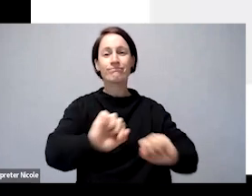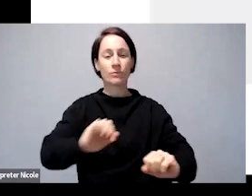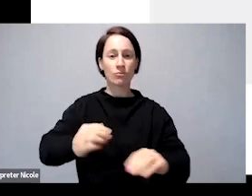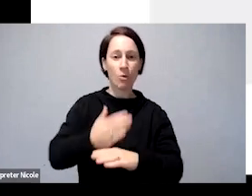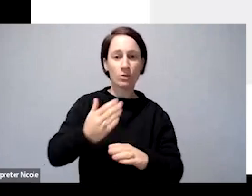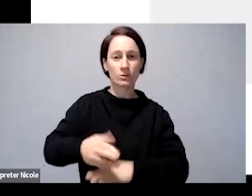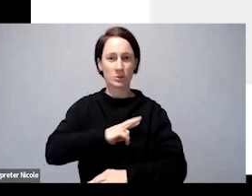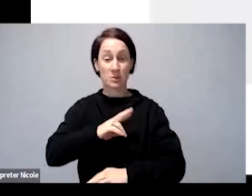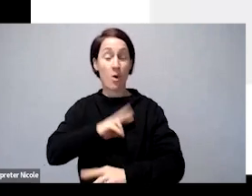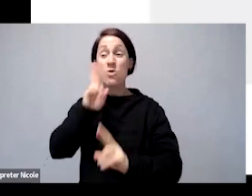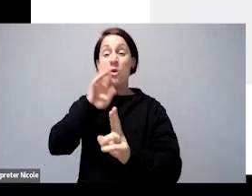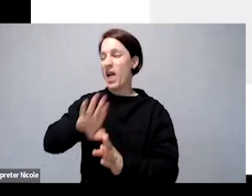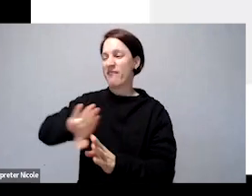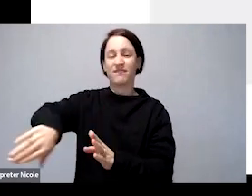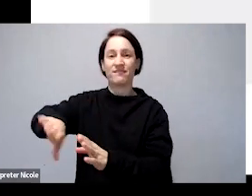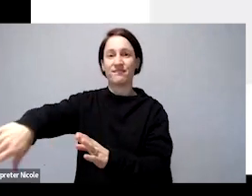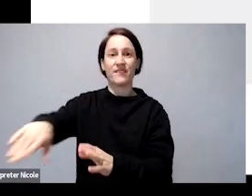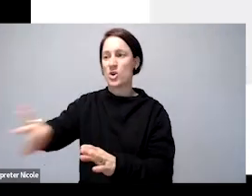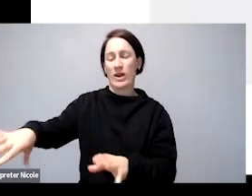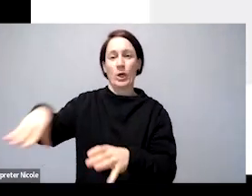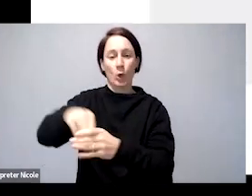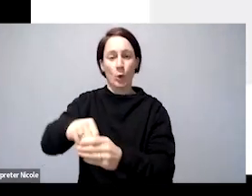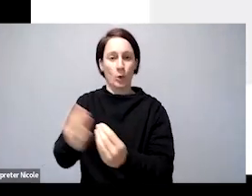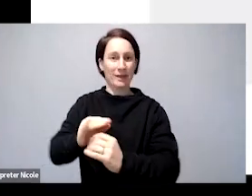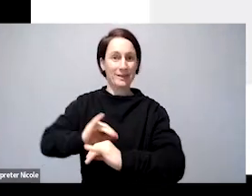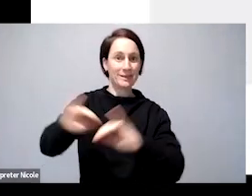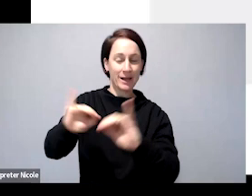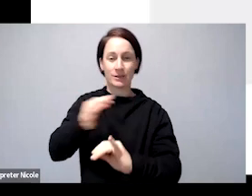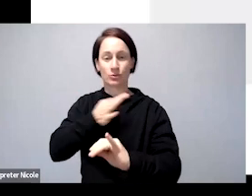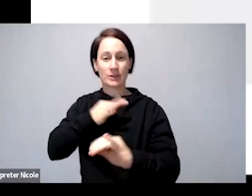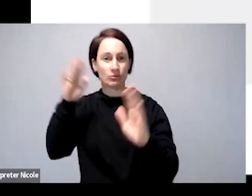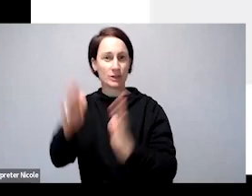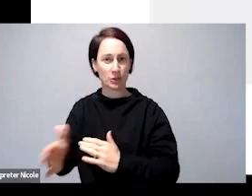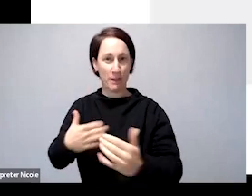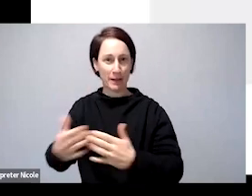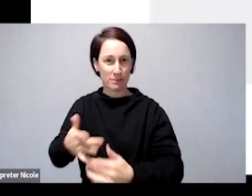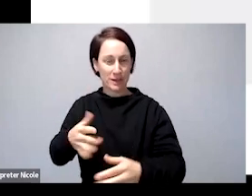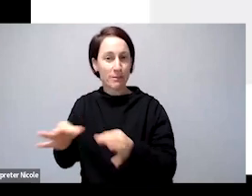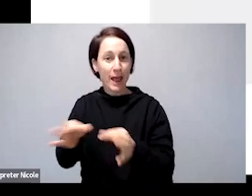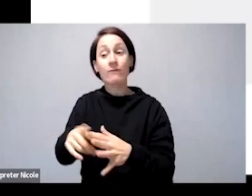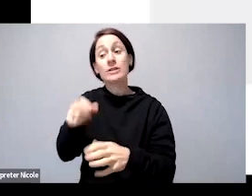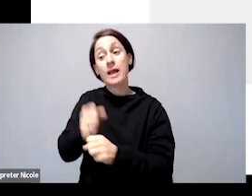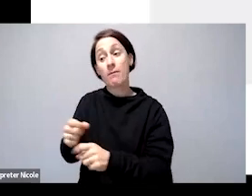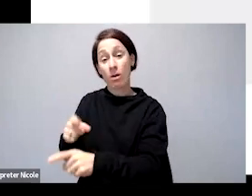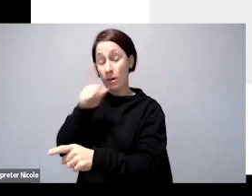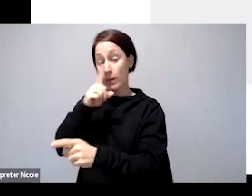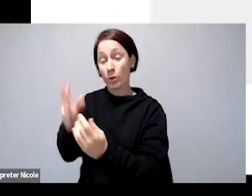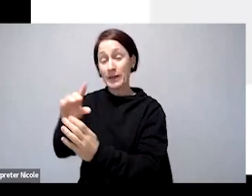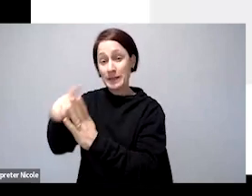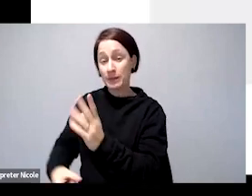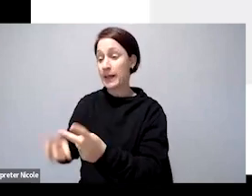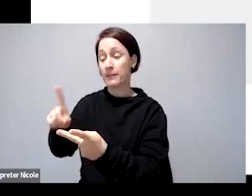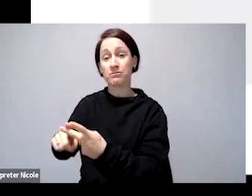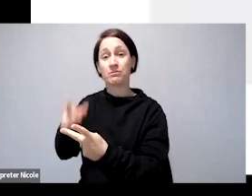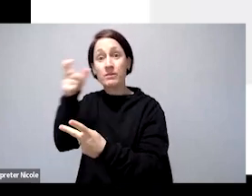invited or involved in disaster risk reduction, management, and planning. And that included people with disability, carers, so